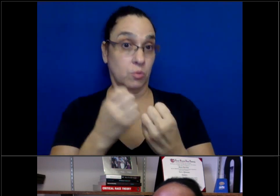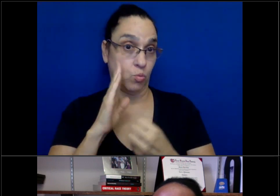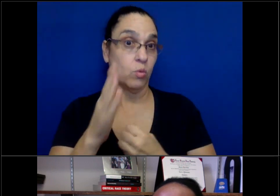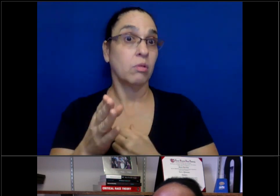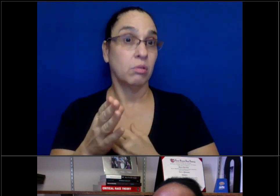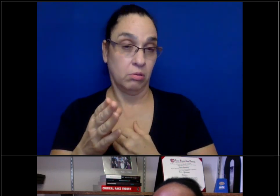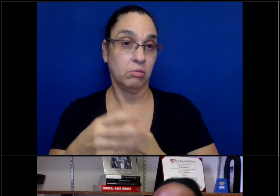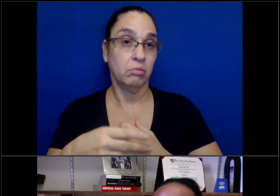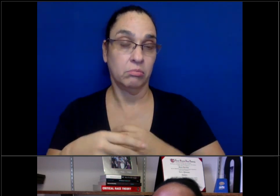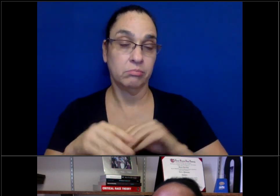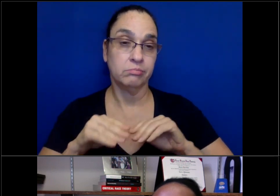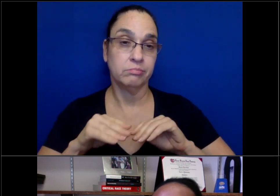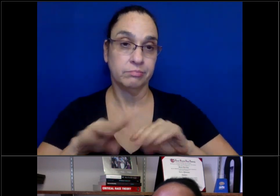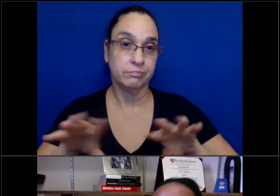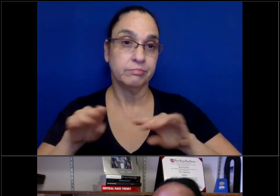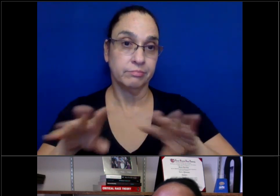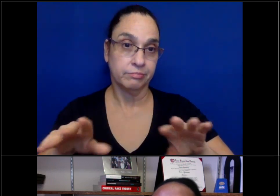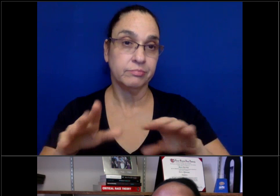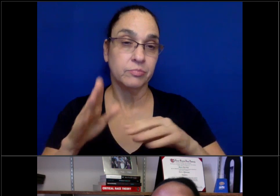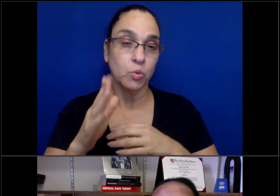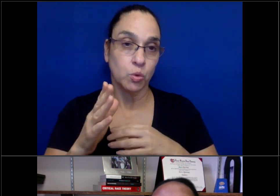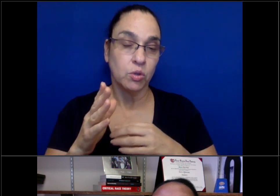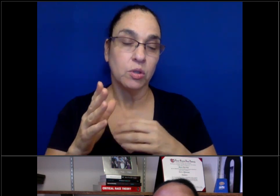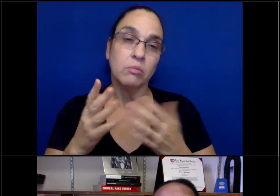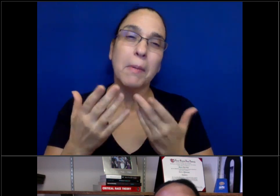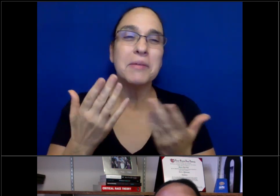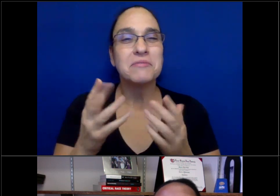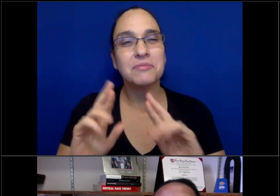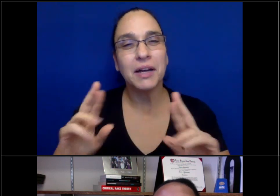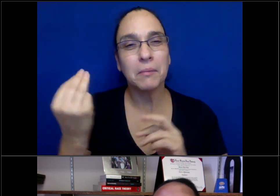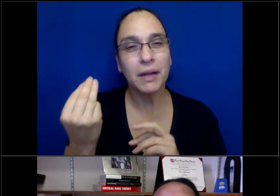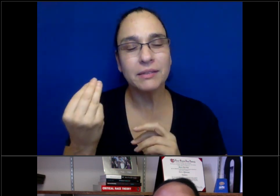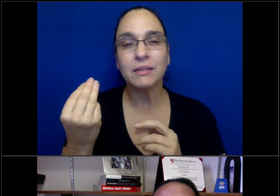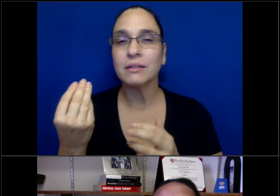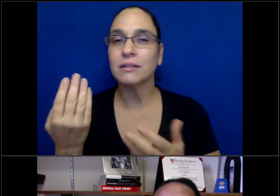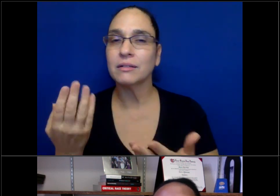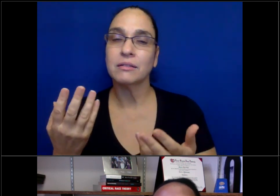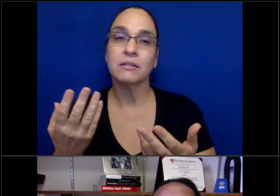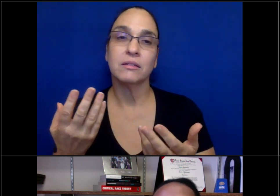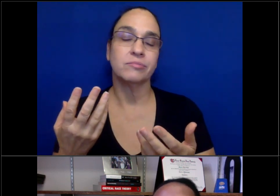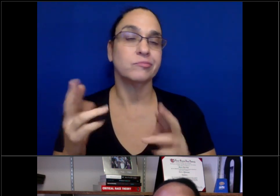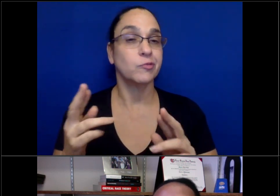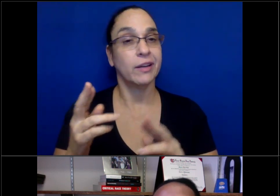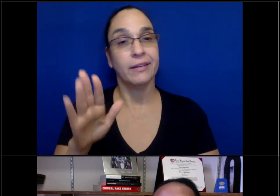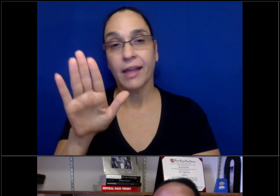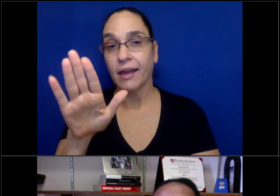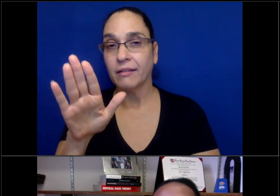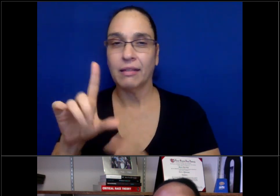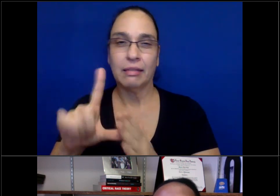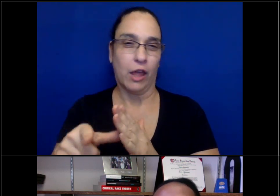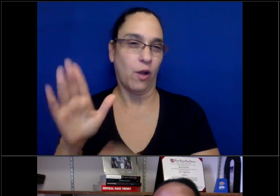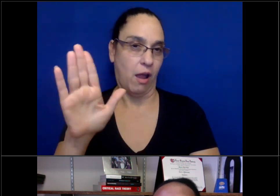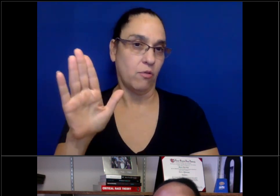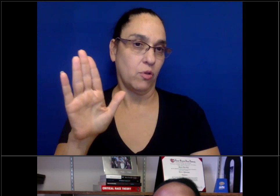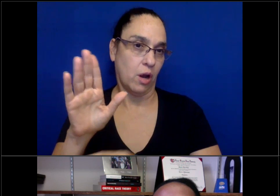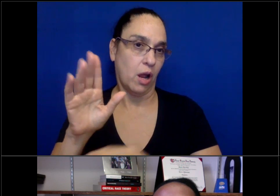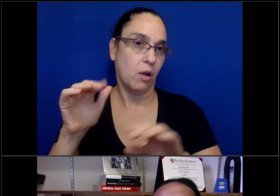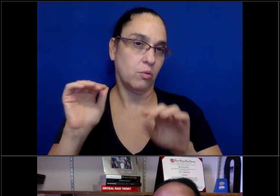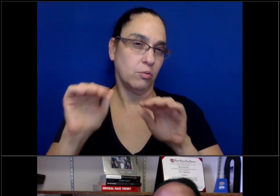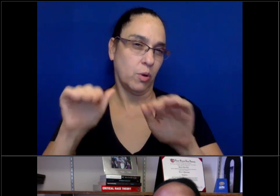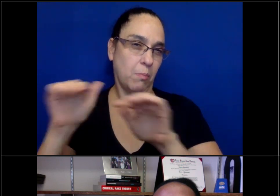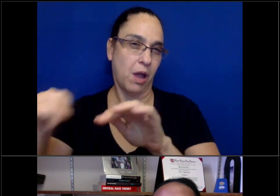available no later than Monday, possibly by this afternoon, and I'll send around an email to let you all know. So we